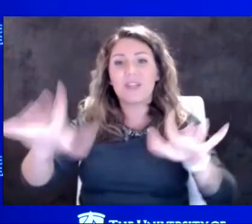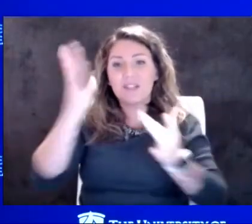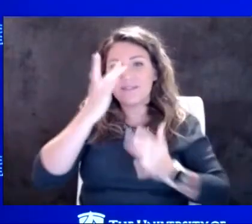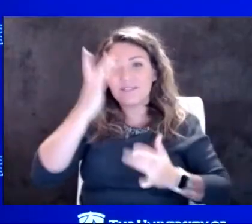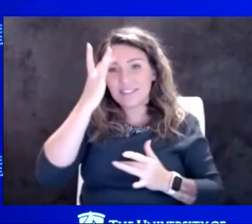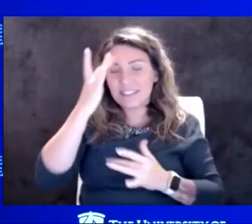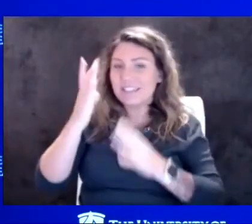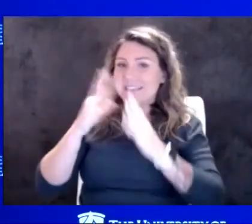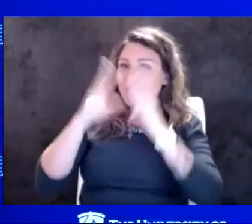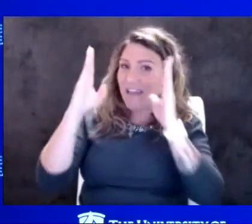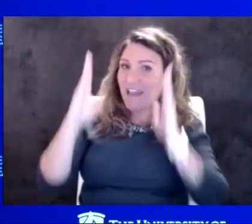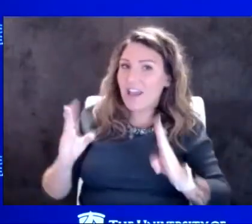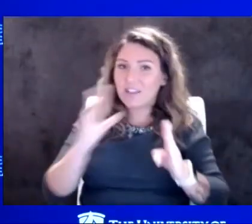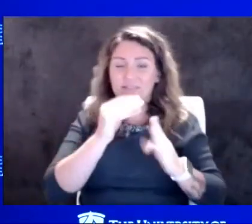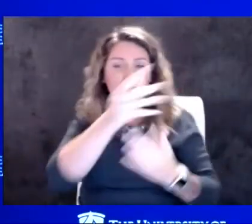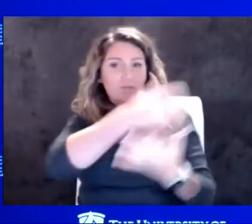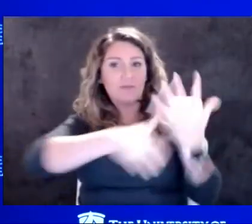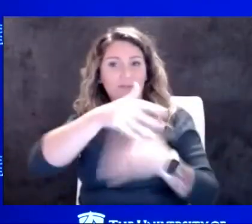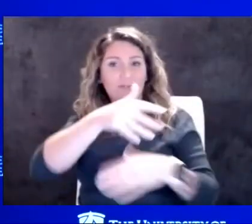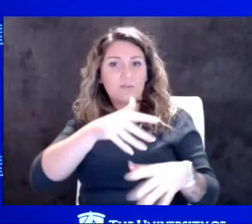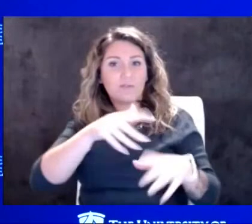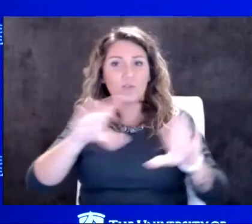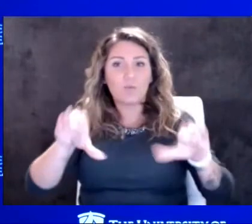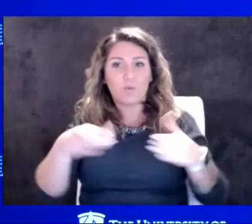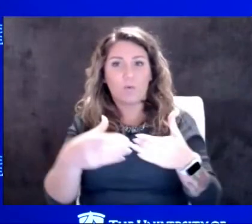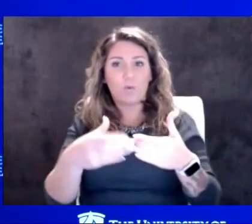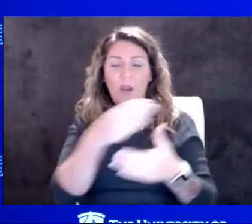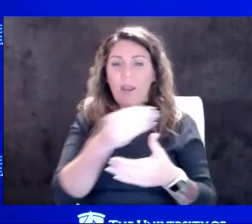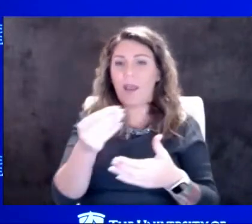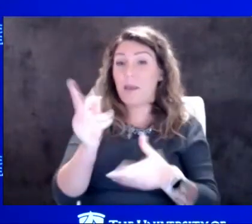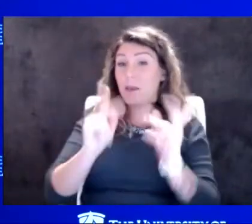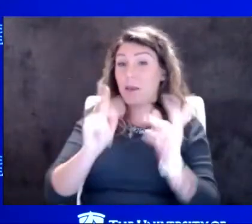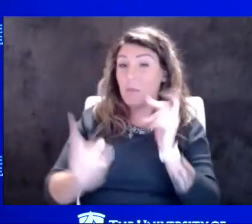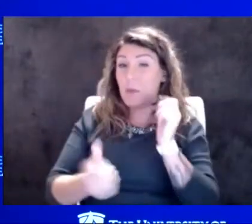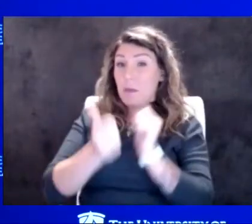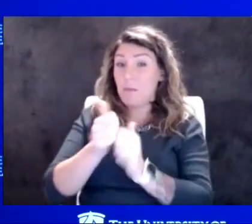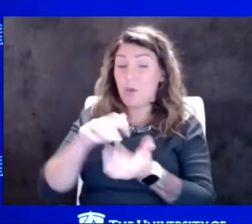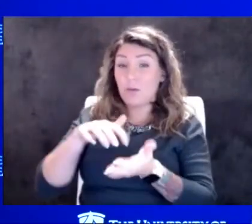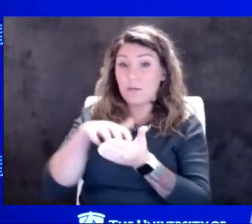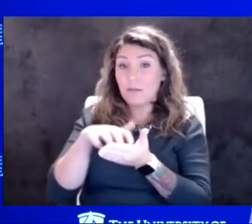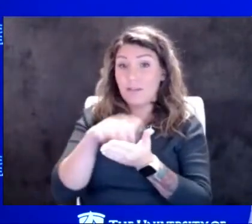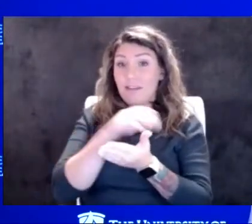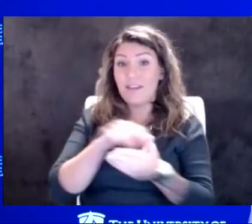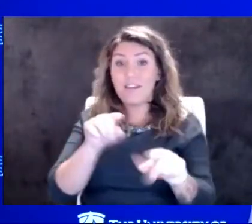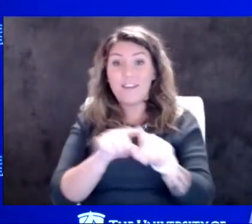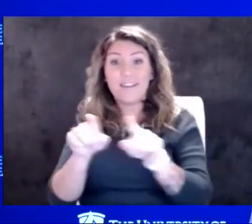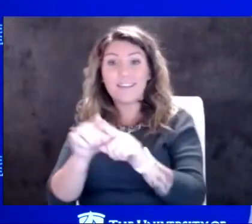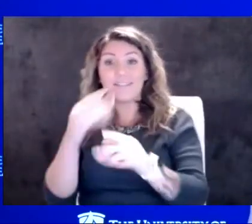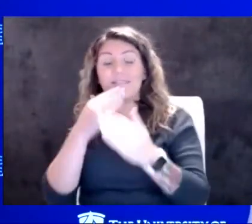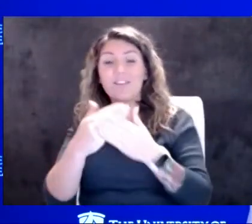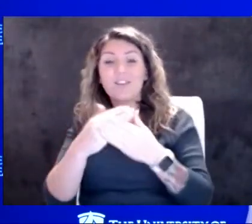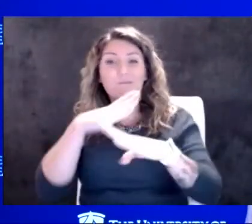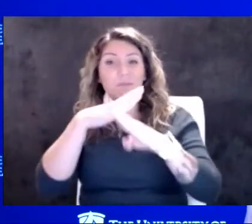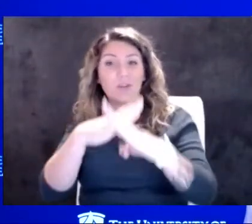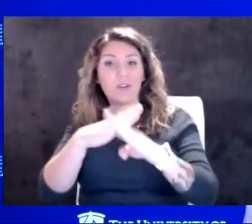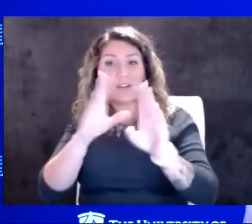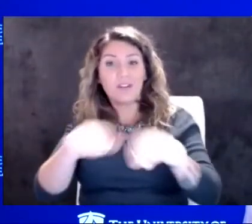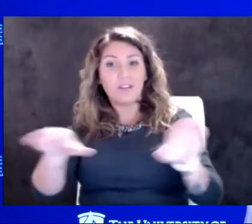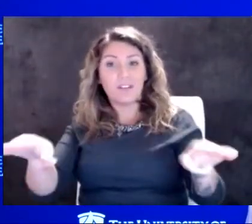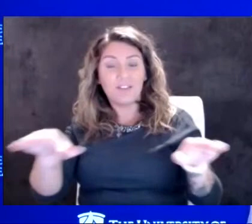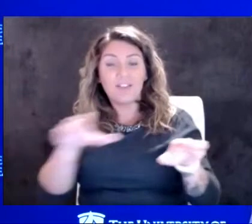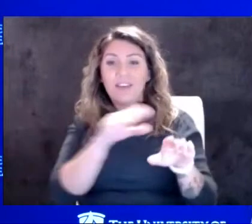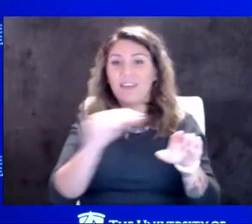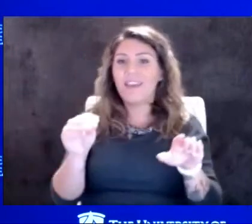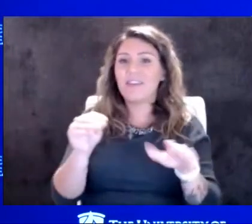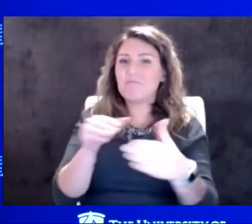groups, and especially to those that are most vulnerable, but it's also good for protecting the children against long COVID,